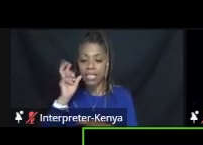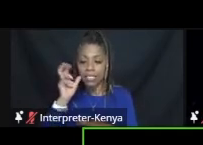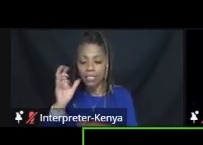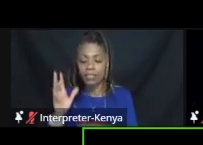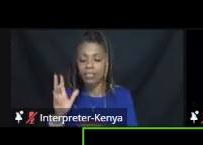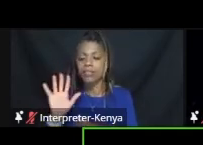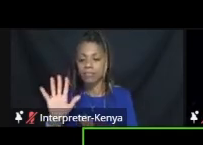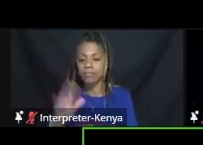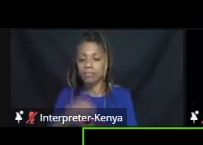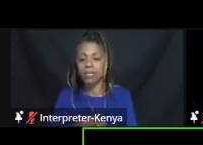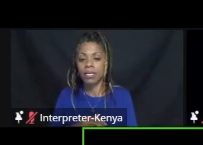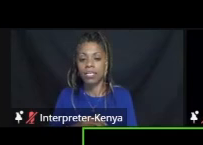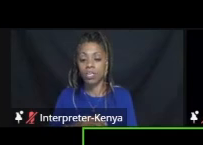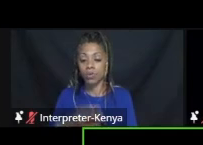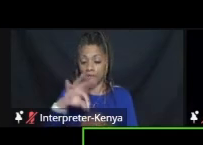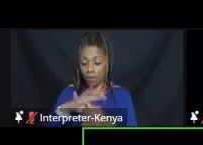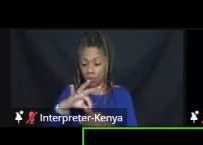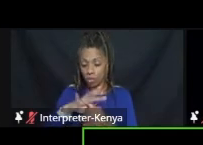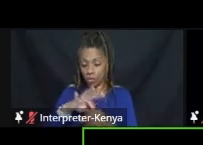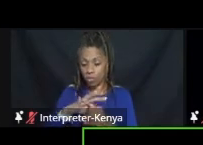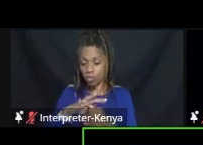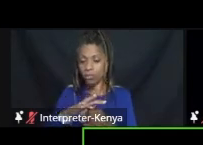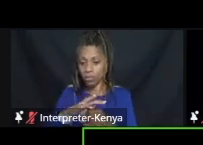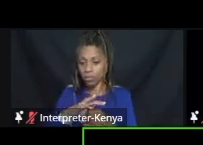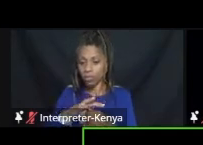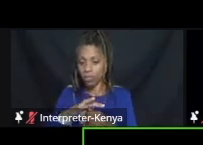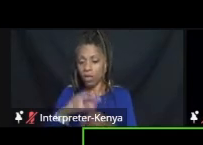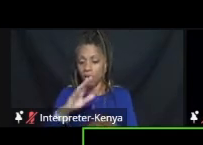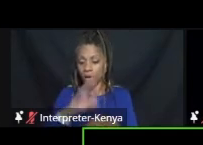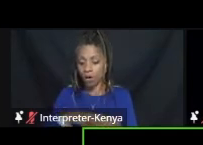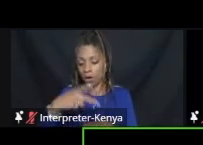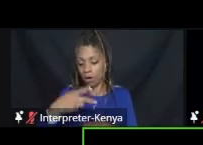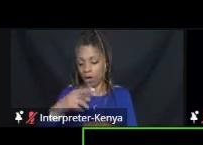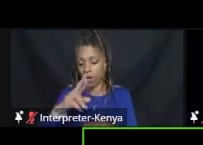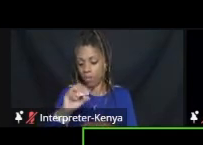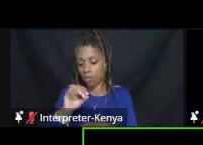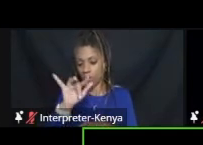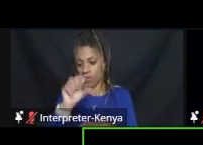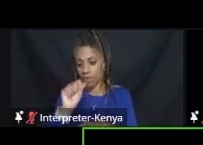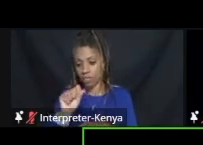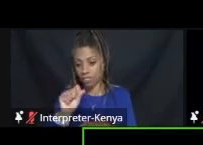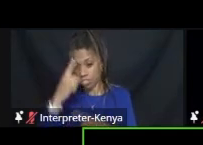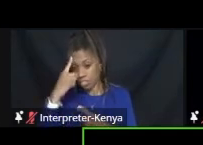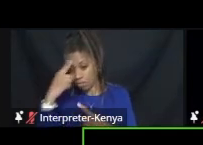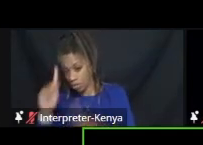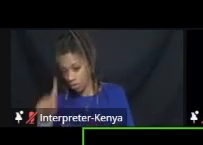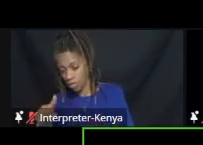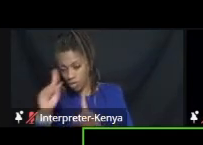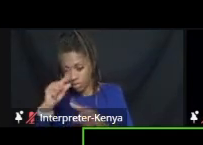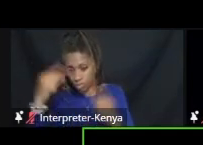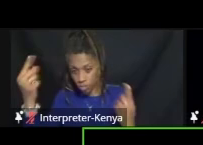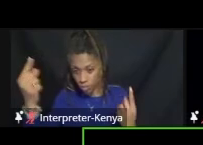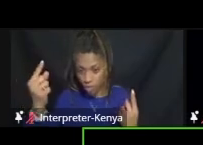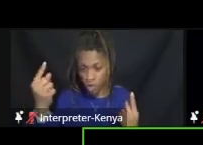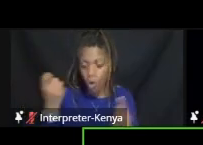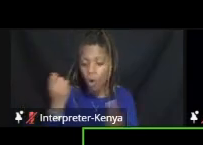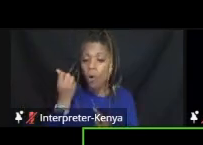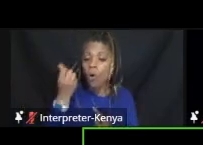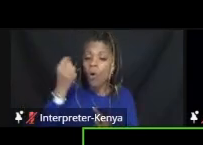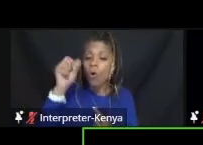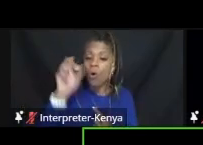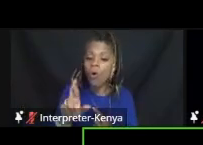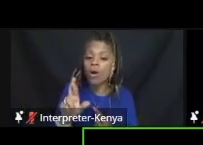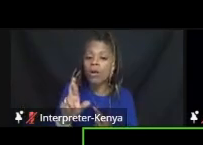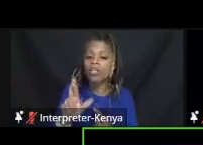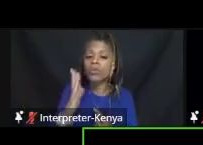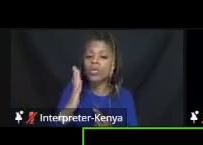profiles and make note of if we couldn't come to agreement, or just if we think there's something important to know about how or why we made the